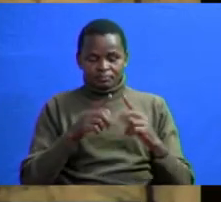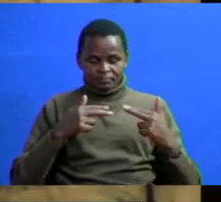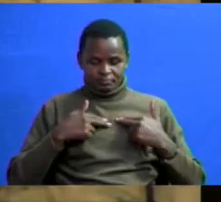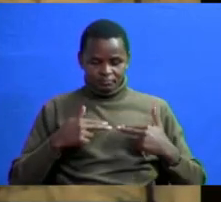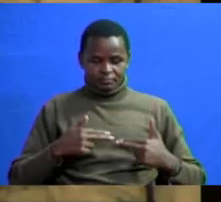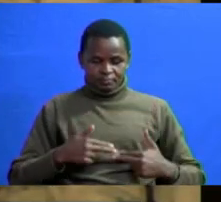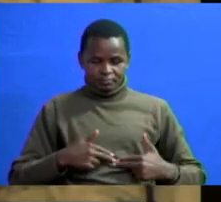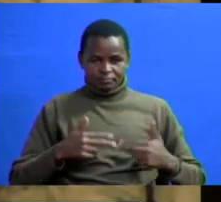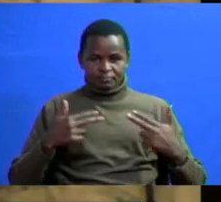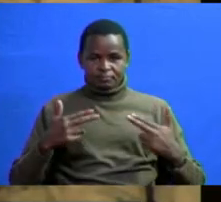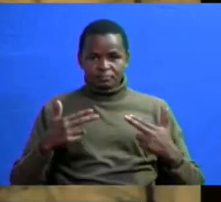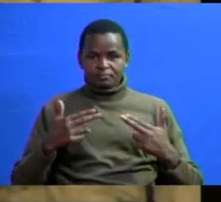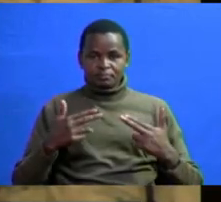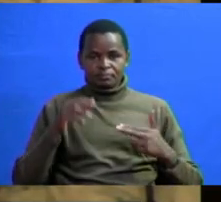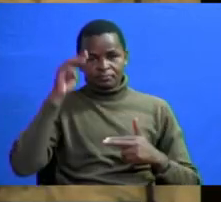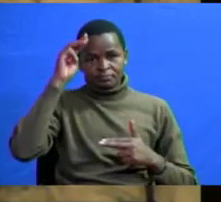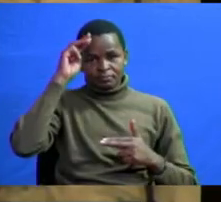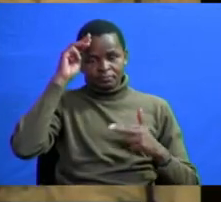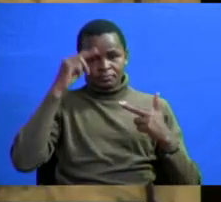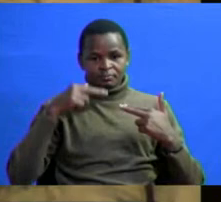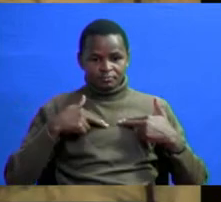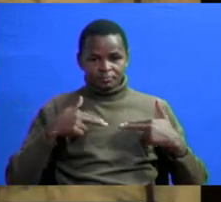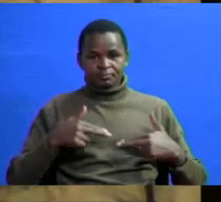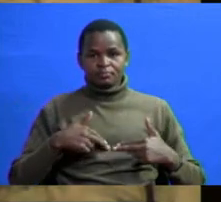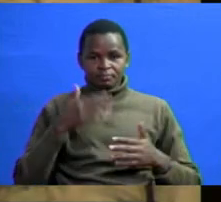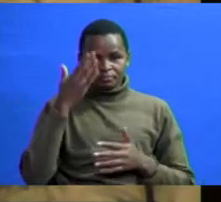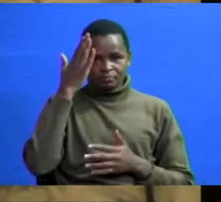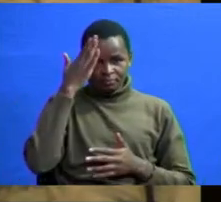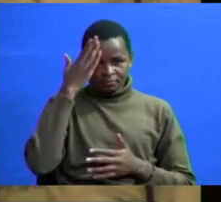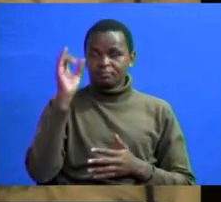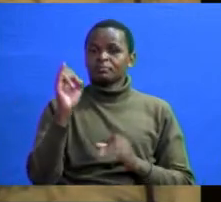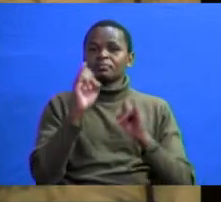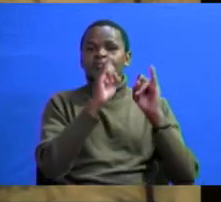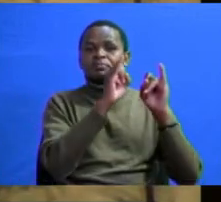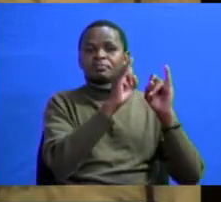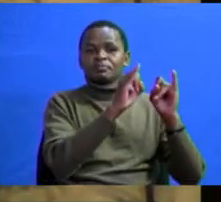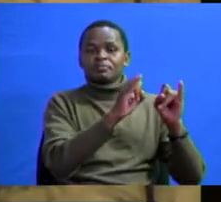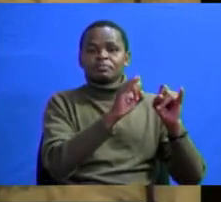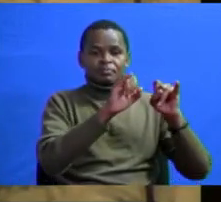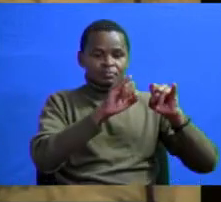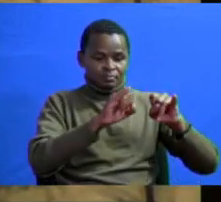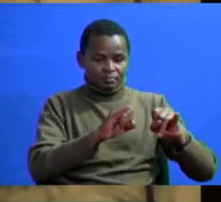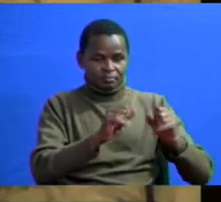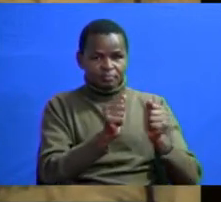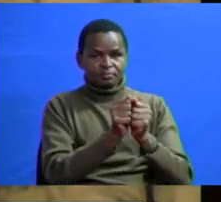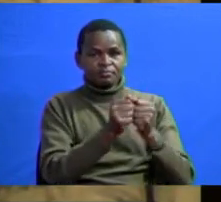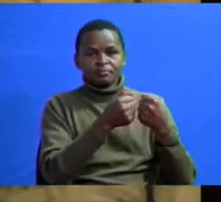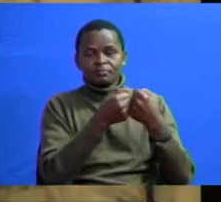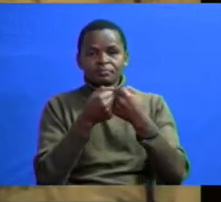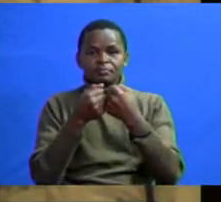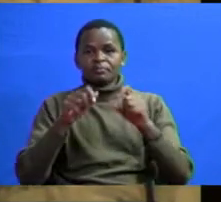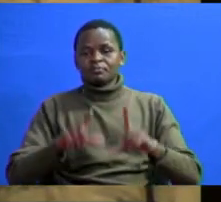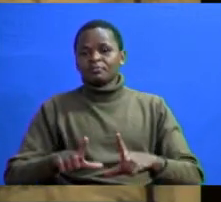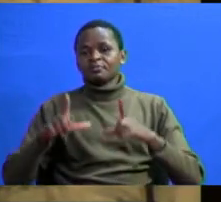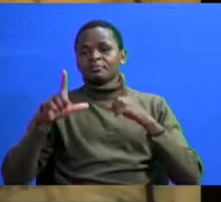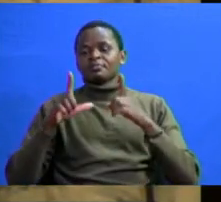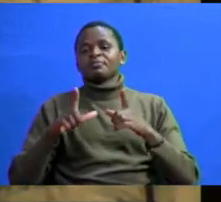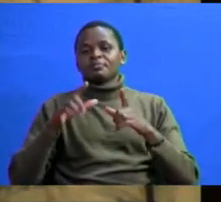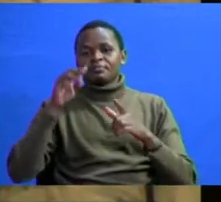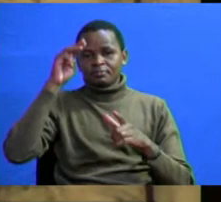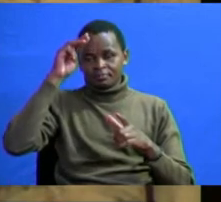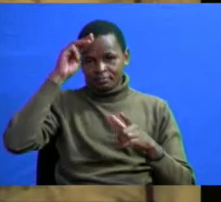are talking about mental health that determines how an individual copes with life challenges. So mental health